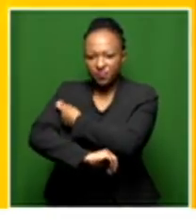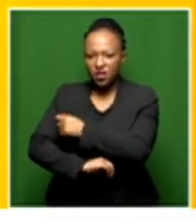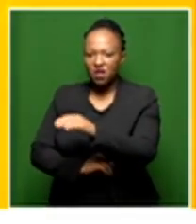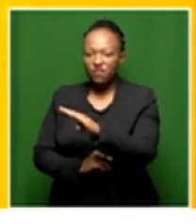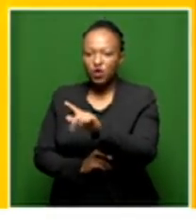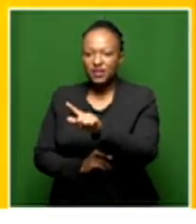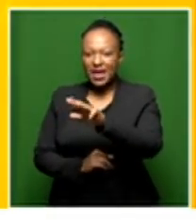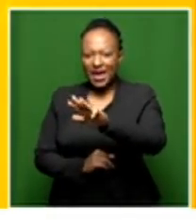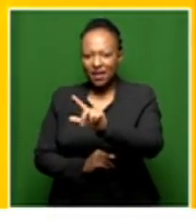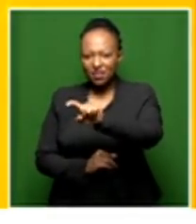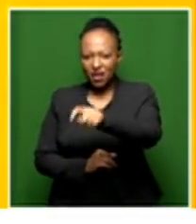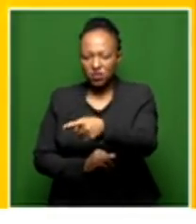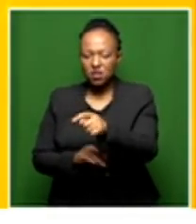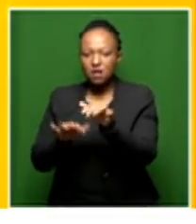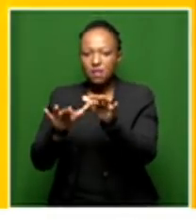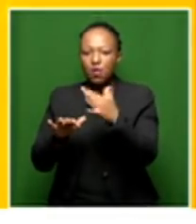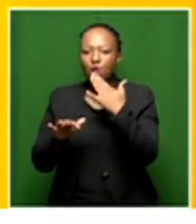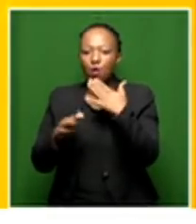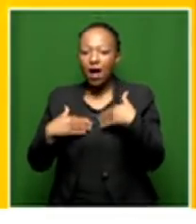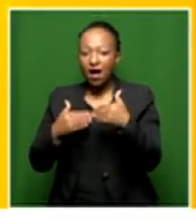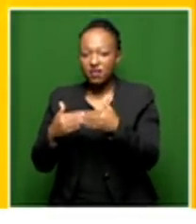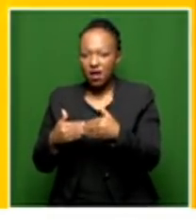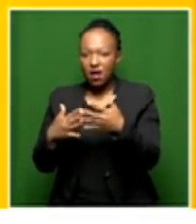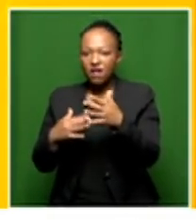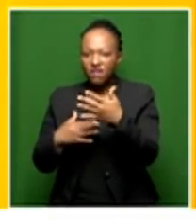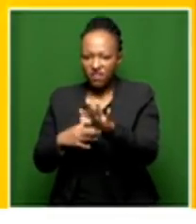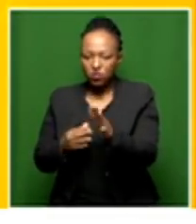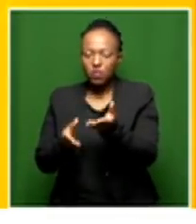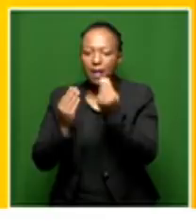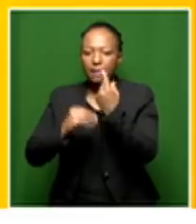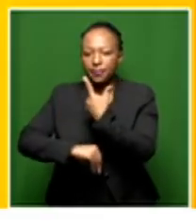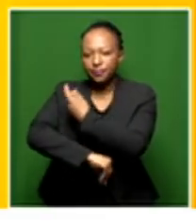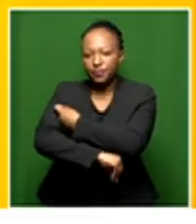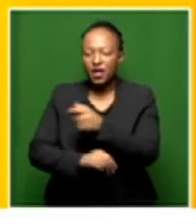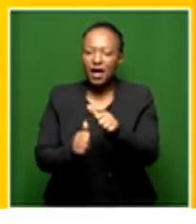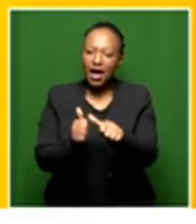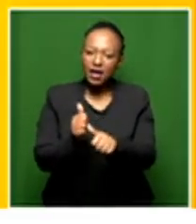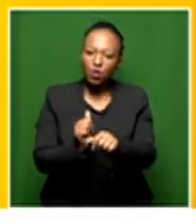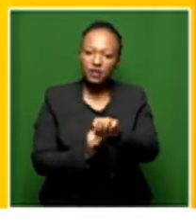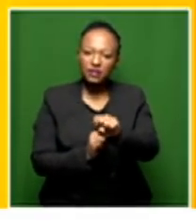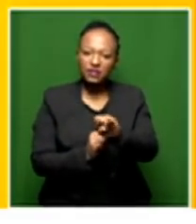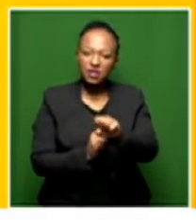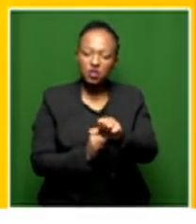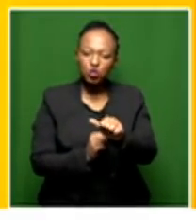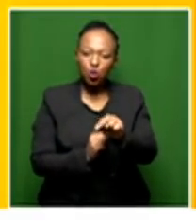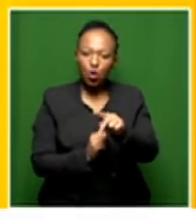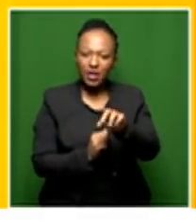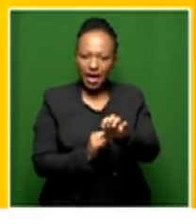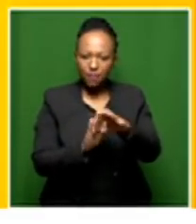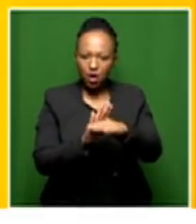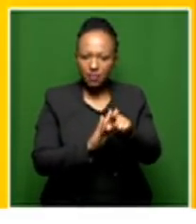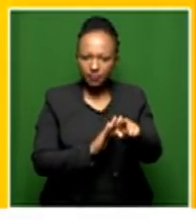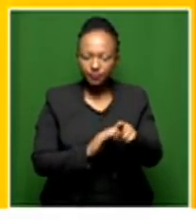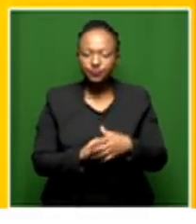than 479,000 medical personnel have been vaccinated under the Sisonke protocol or program. Now, an interesting